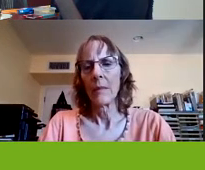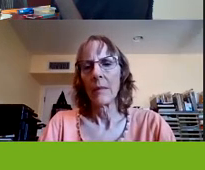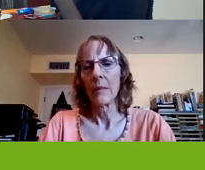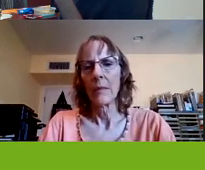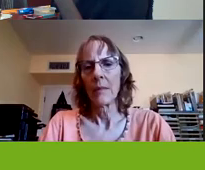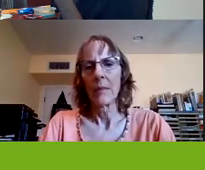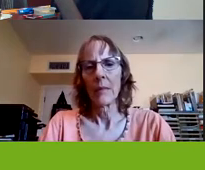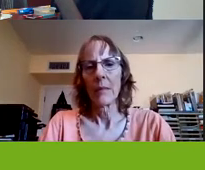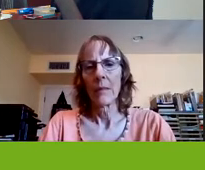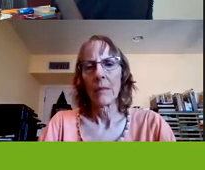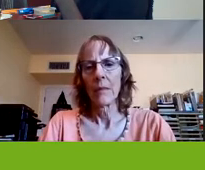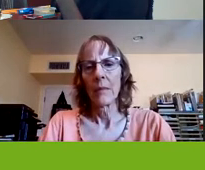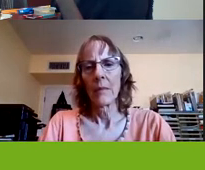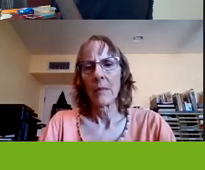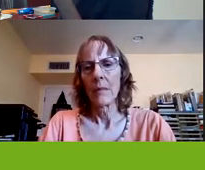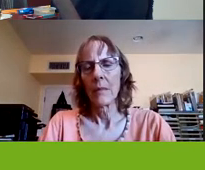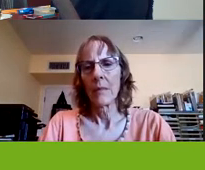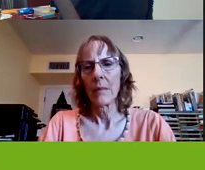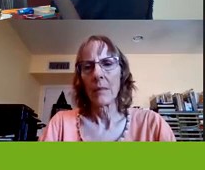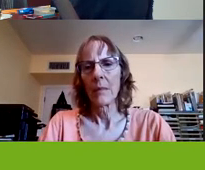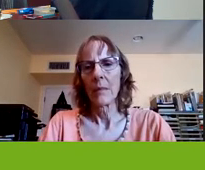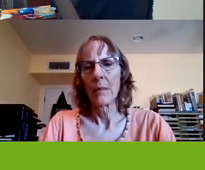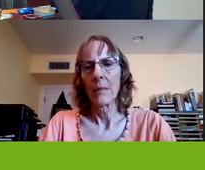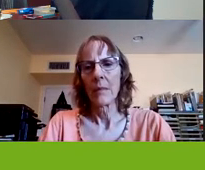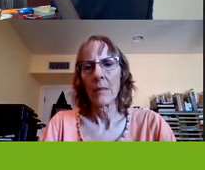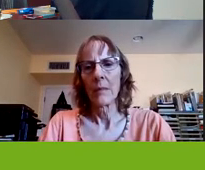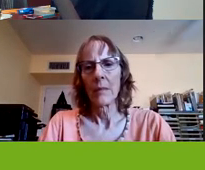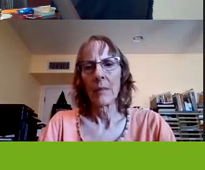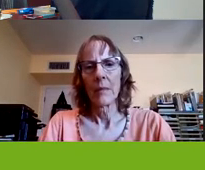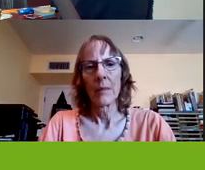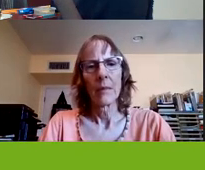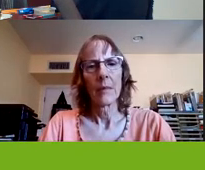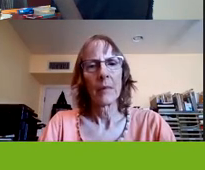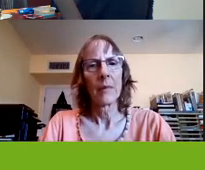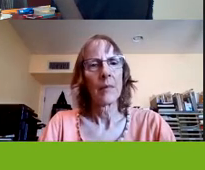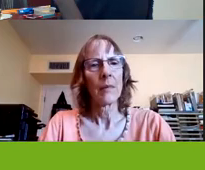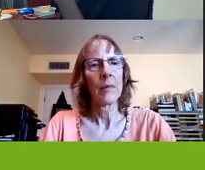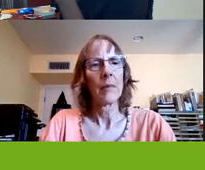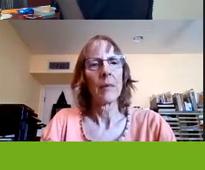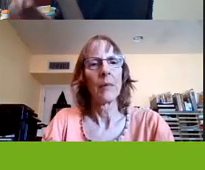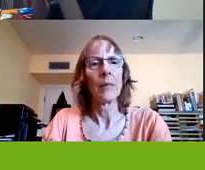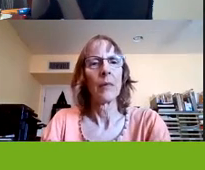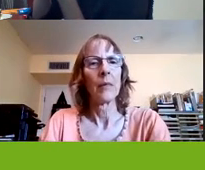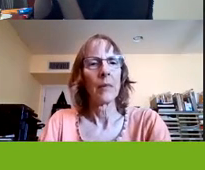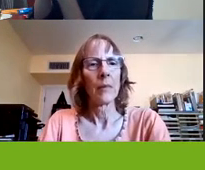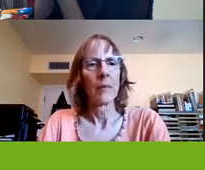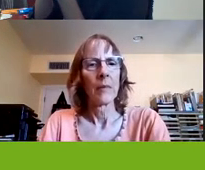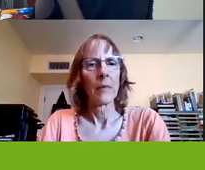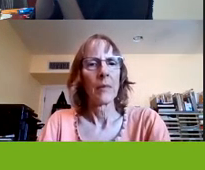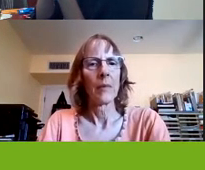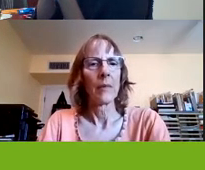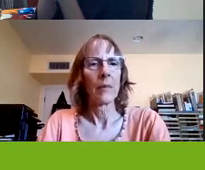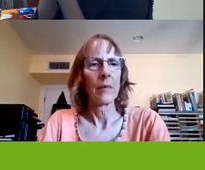it from all perspectives. I feel like our communities have always been